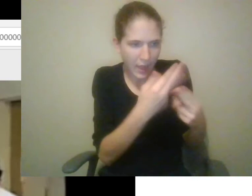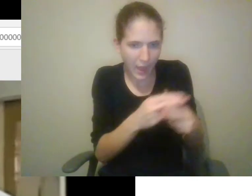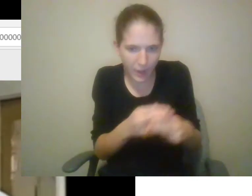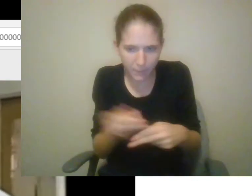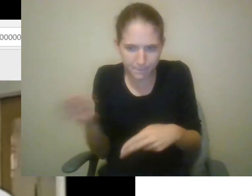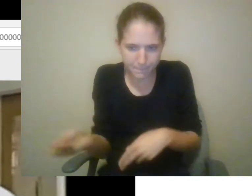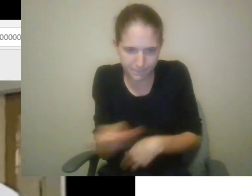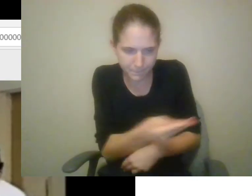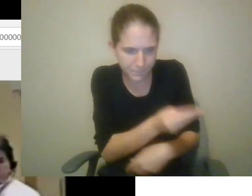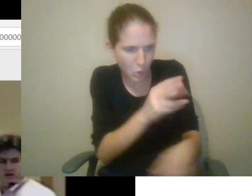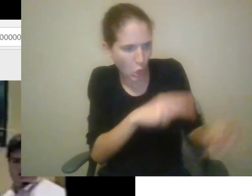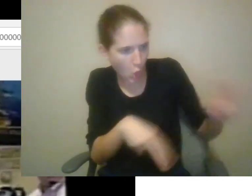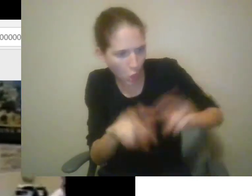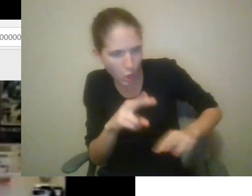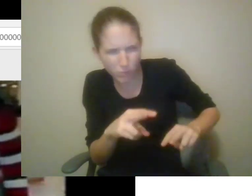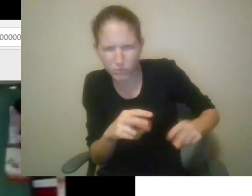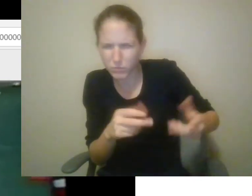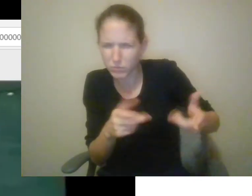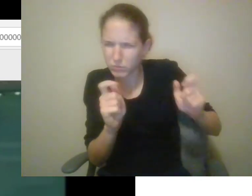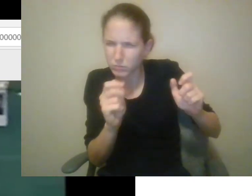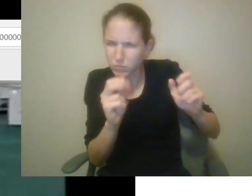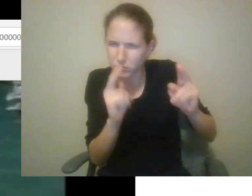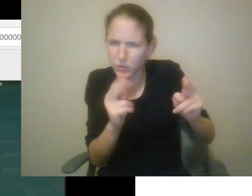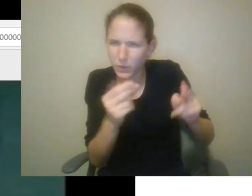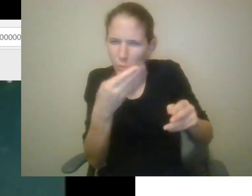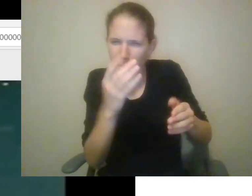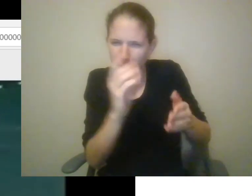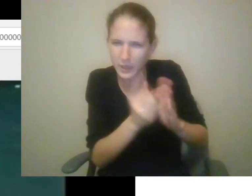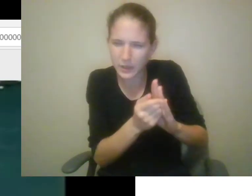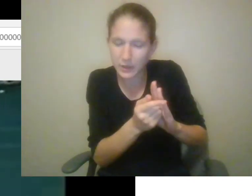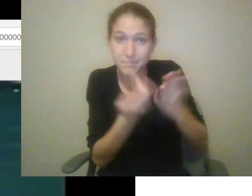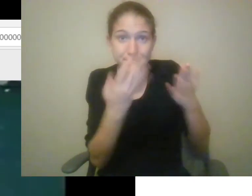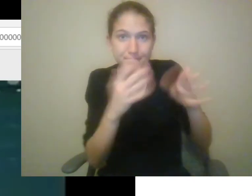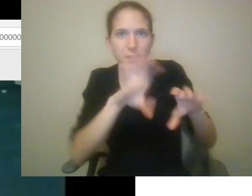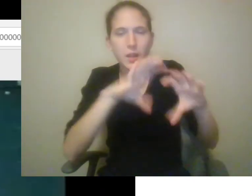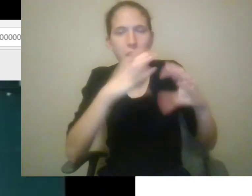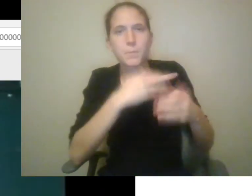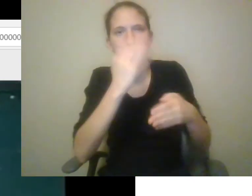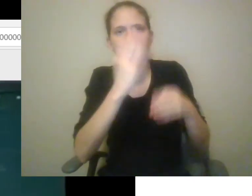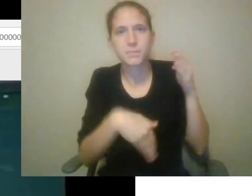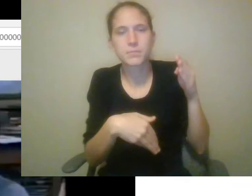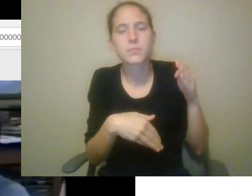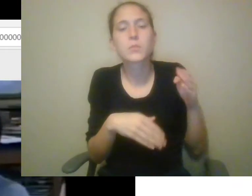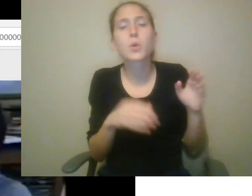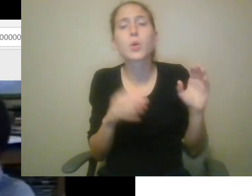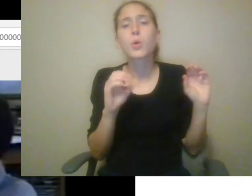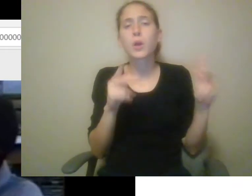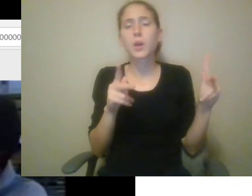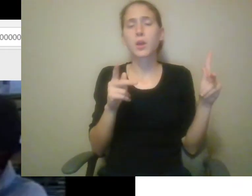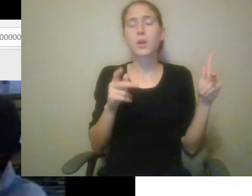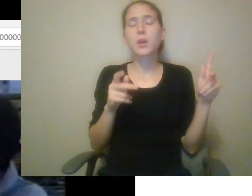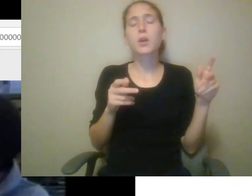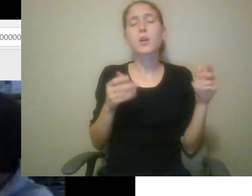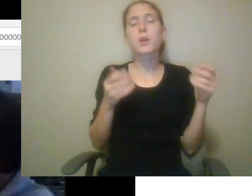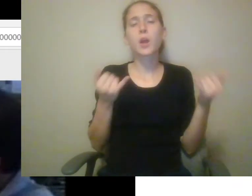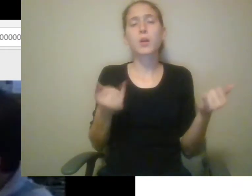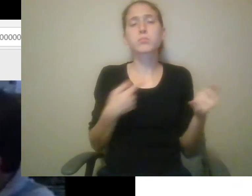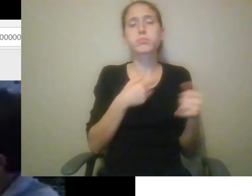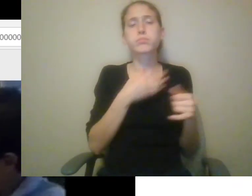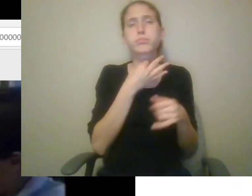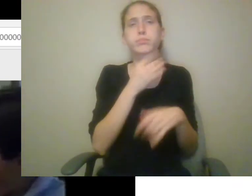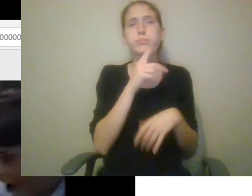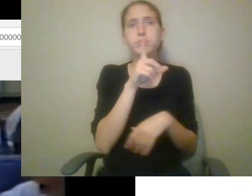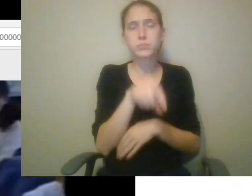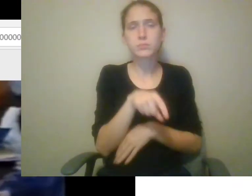minutes. All right? Now, while they're doing that, let me show you something. Now, here's my question to you. What